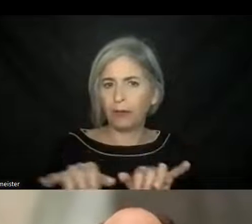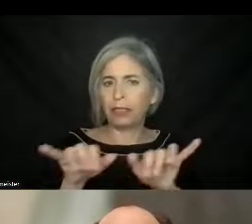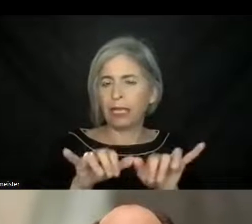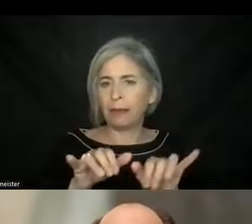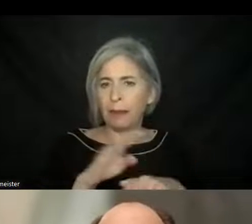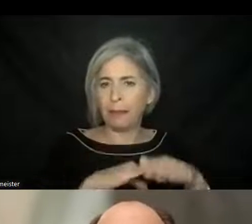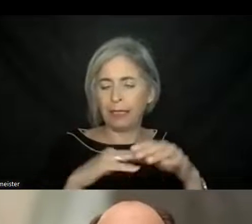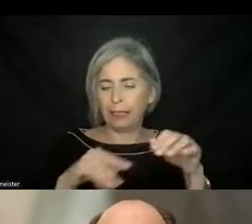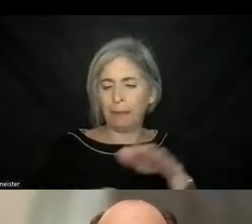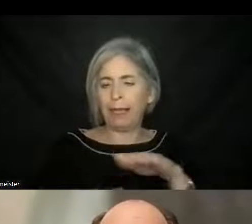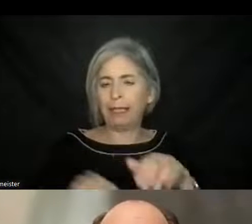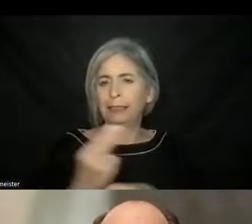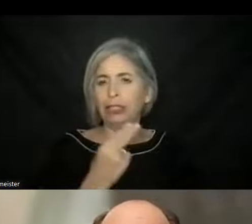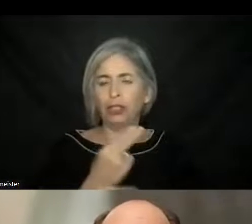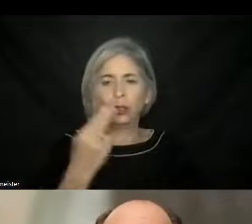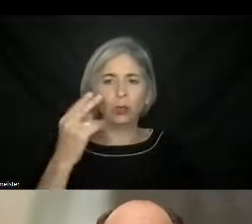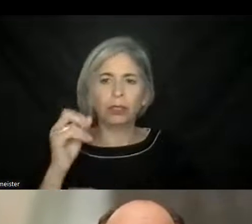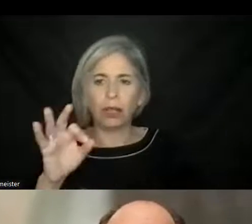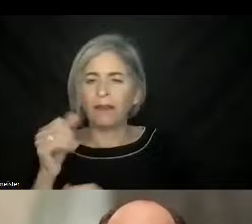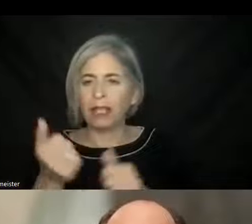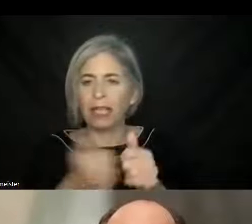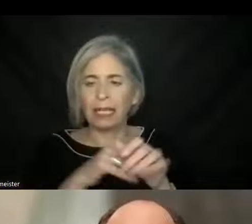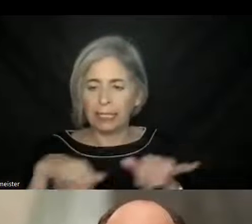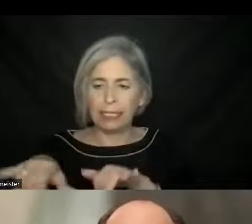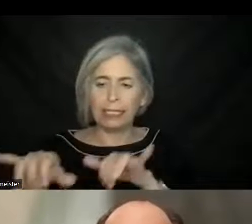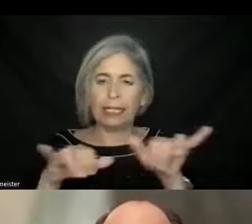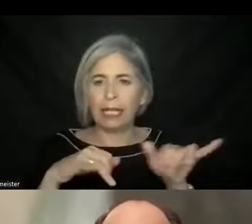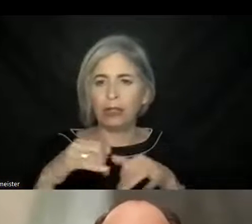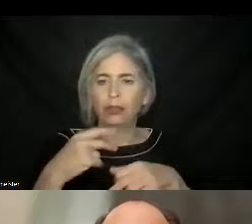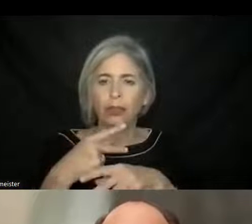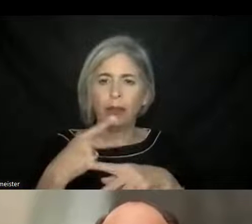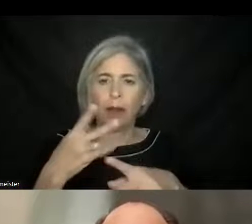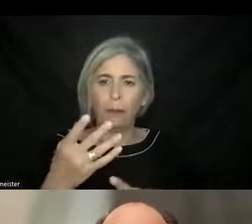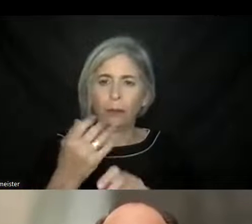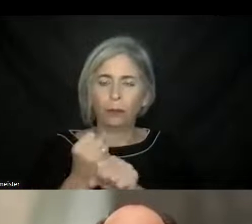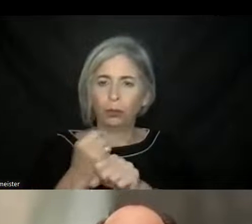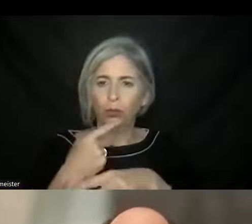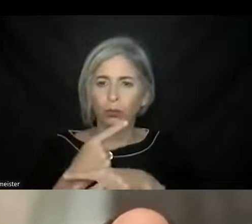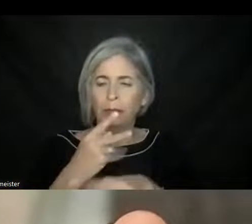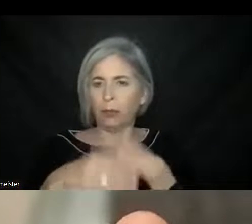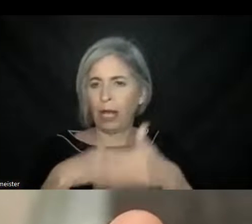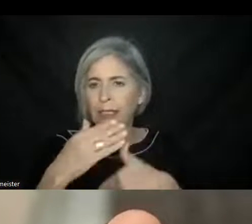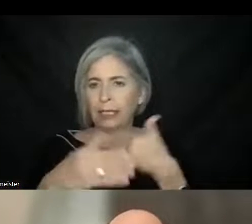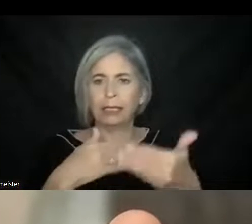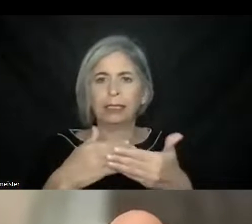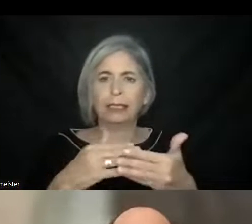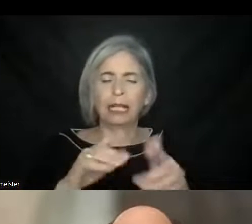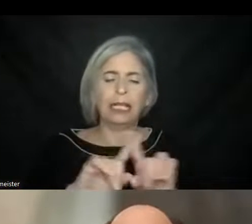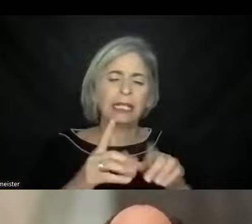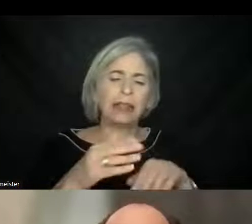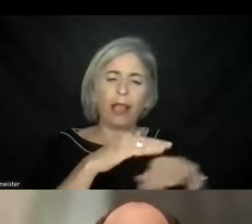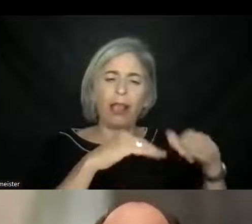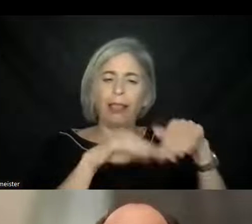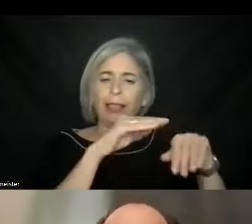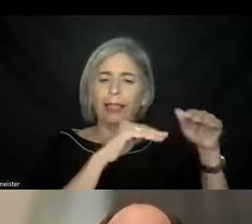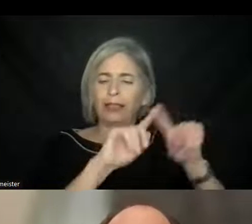use of any standard in a procurement process. So it's on a different layer, it's a different kind